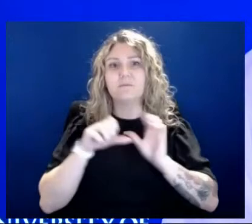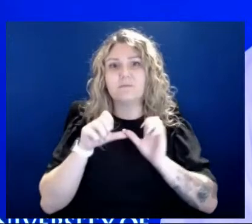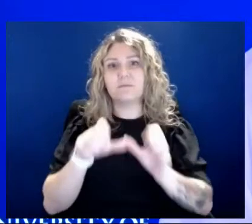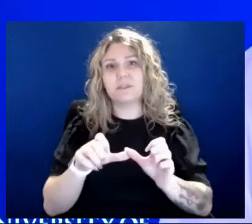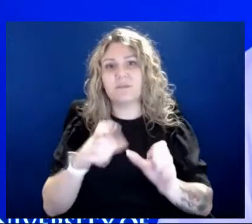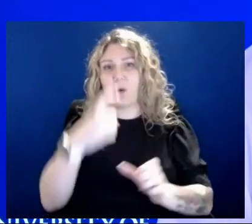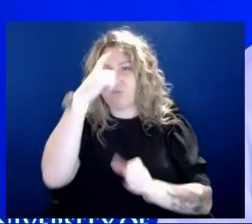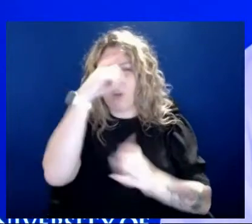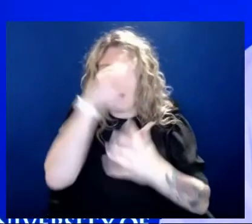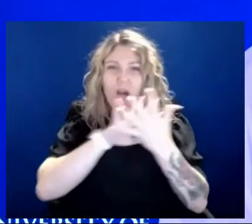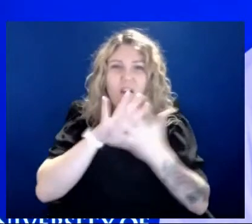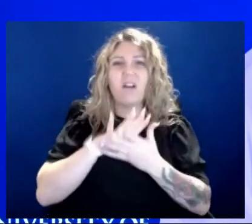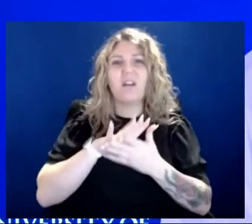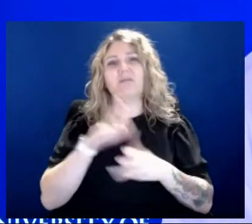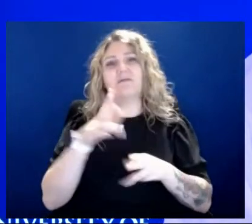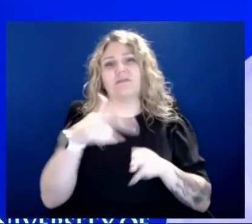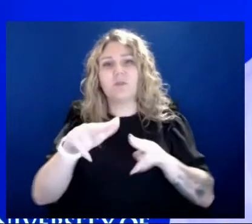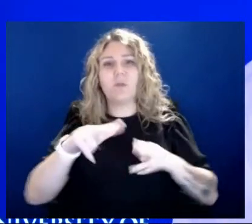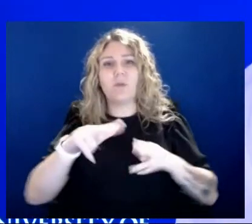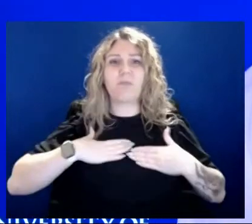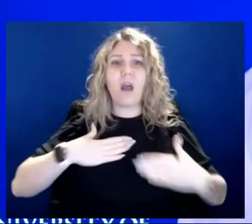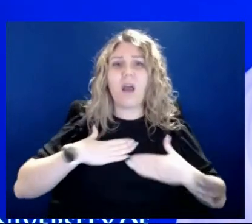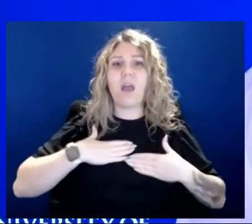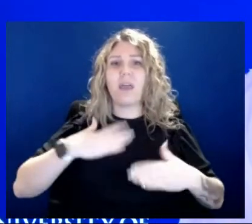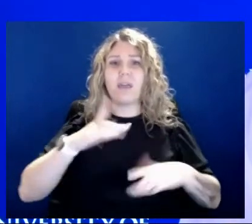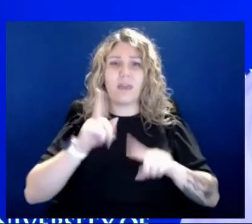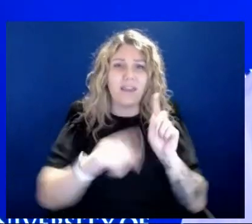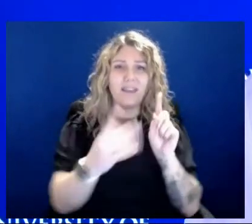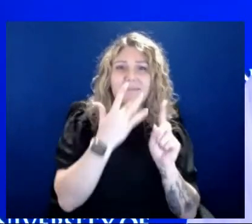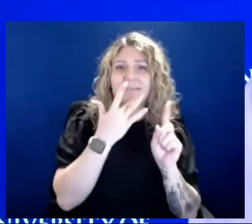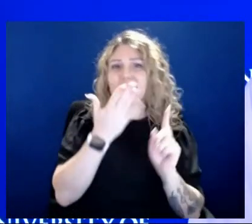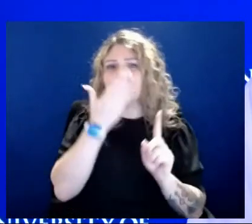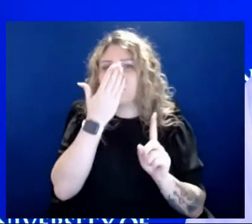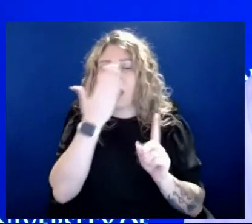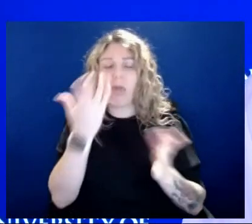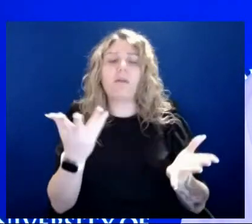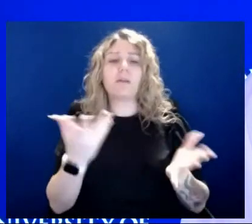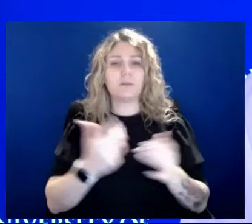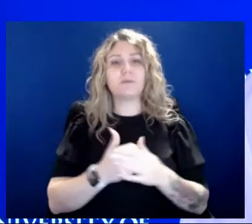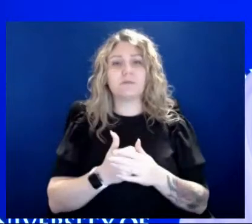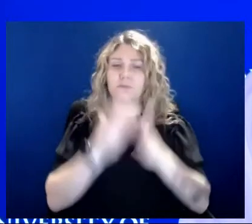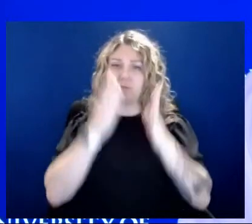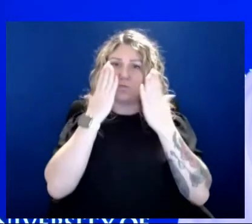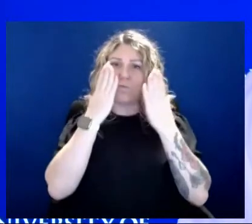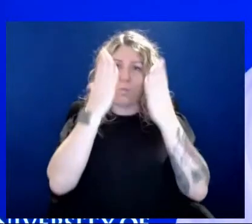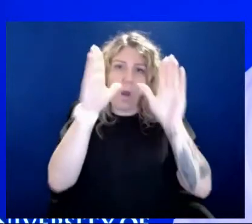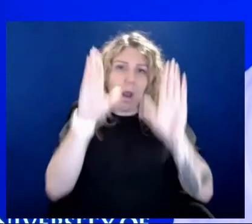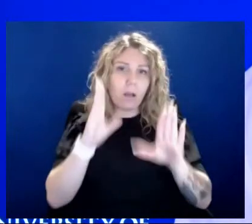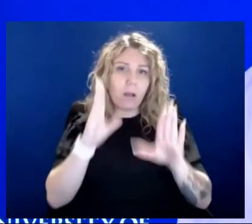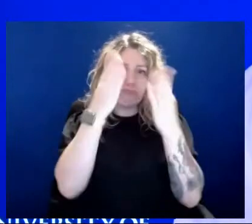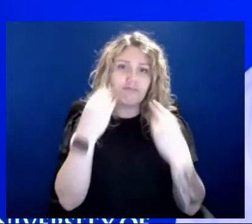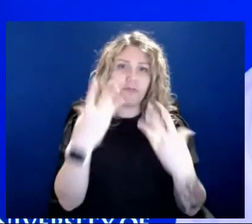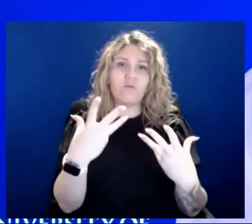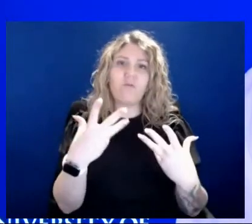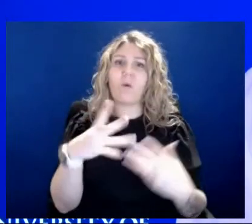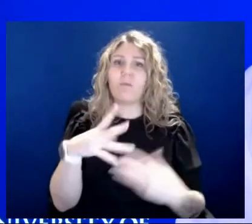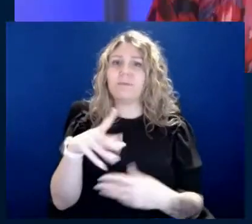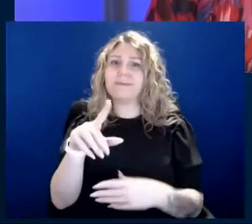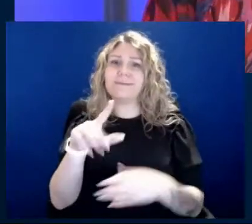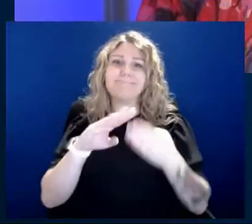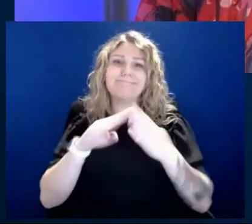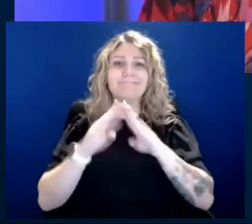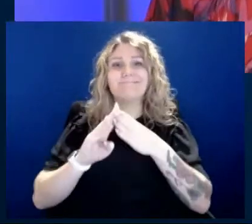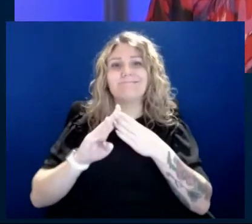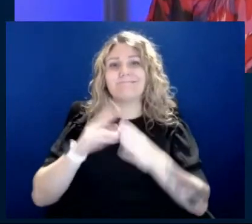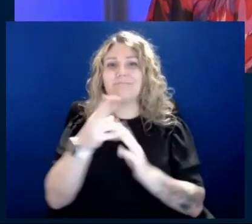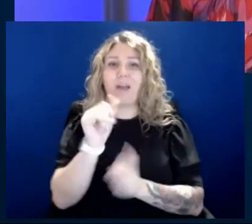or not being able to taste or smell. So it was a great, informative town hall, and we really hope to do that again. Yeah, people still